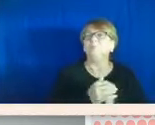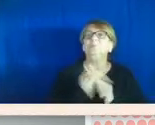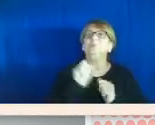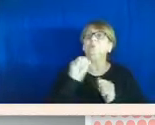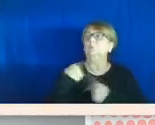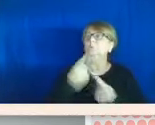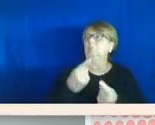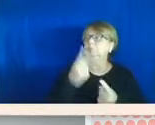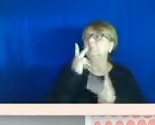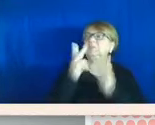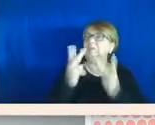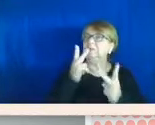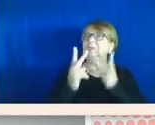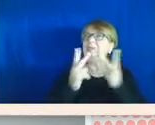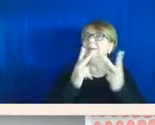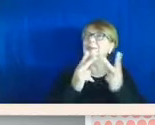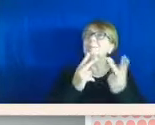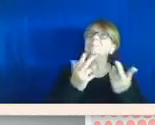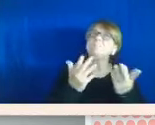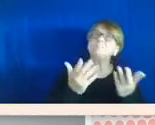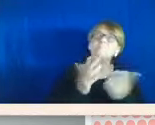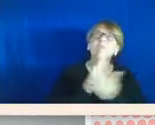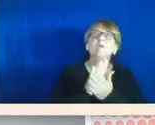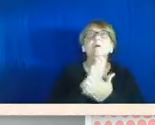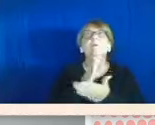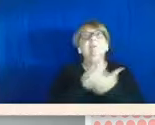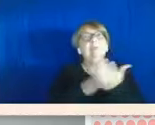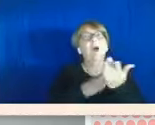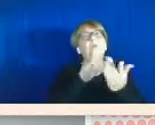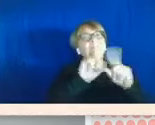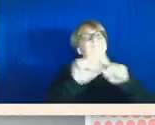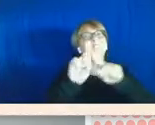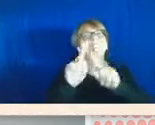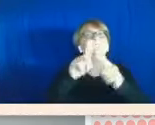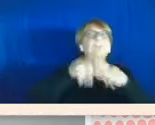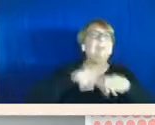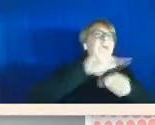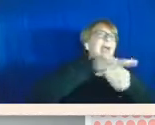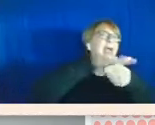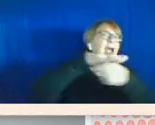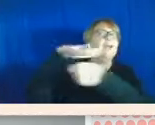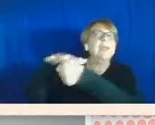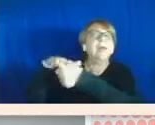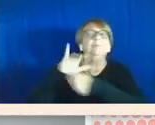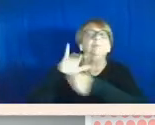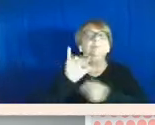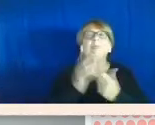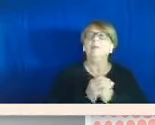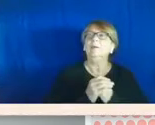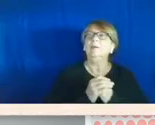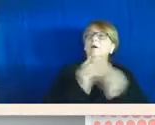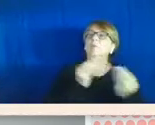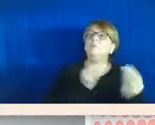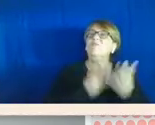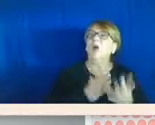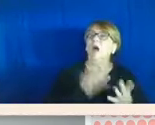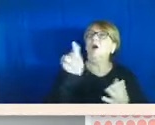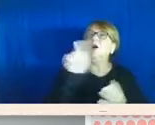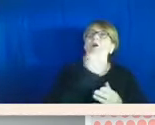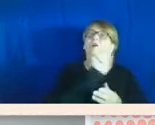of, and some of it varies from area to area as well. So our providers are really trying, it